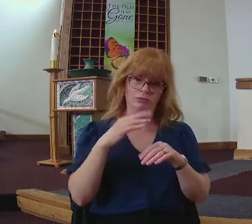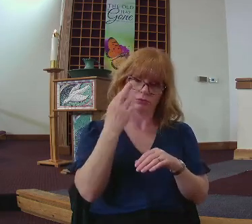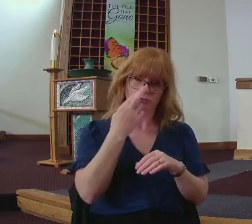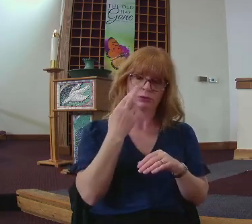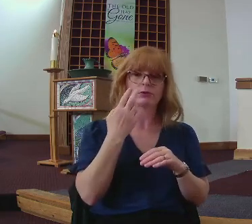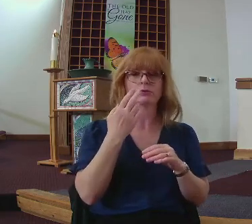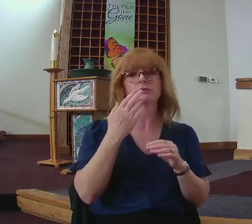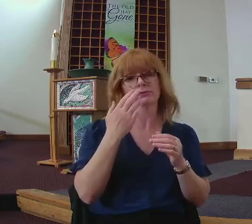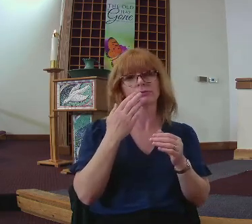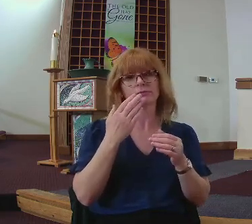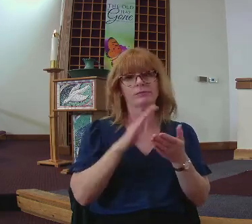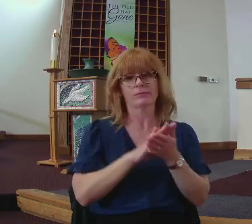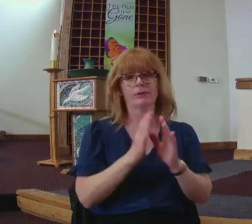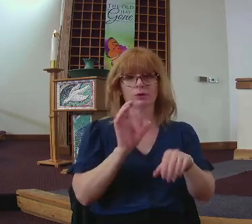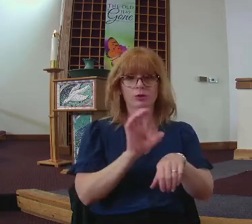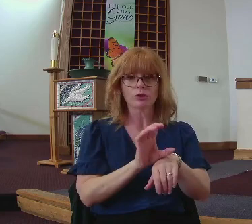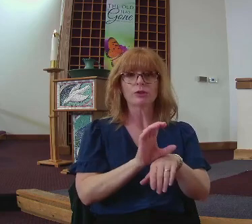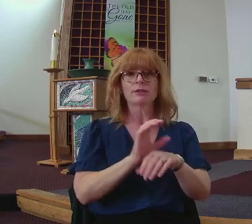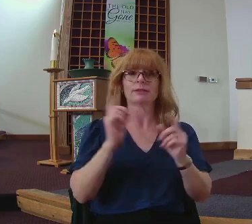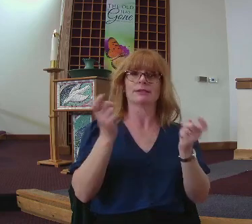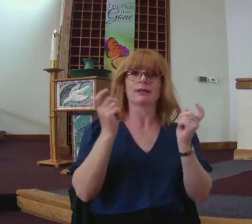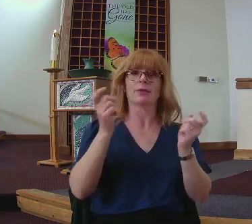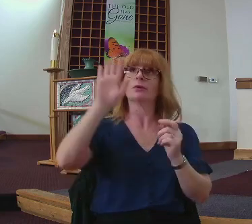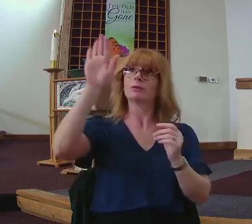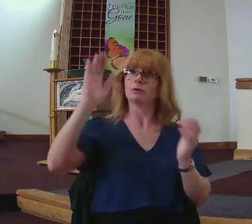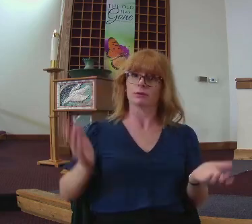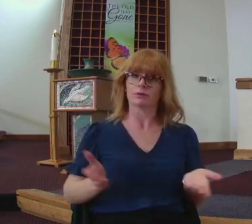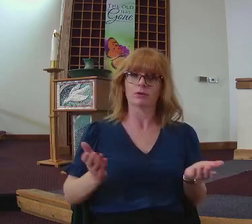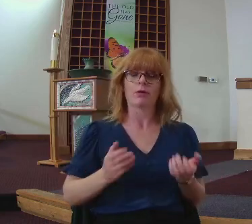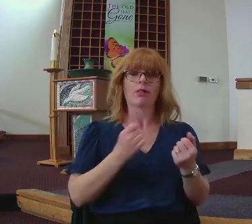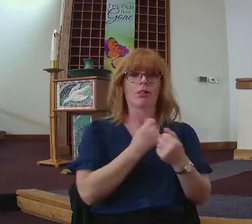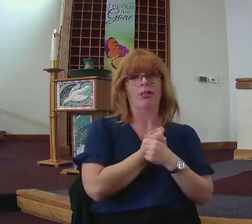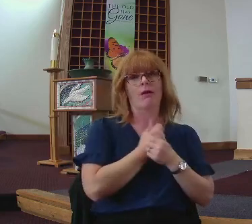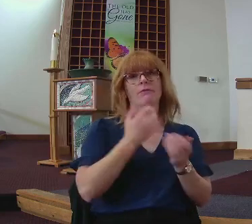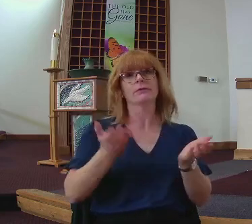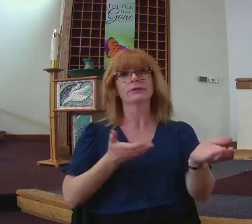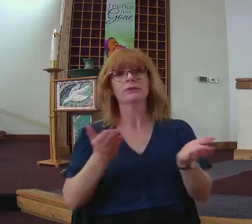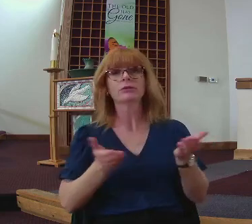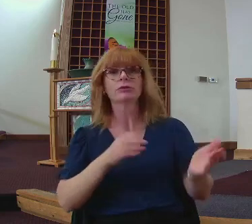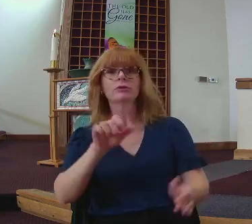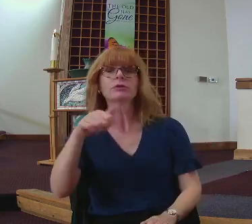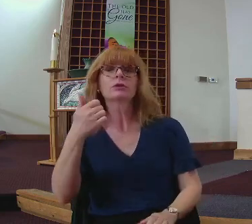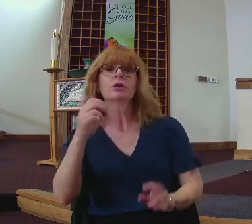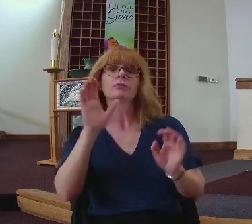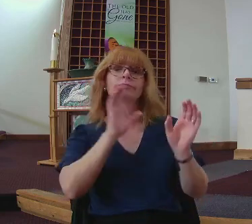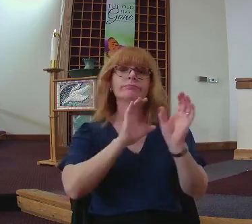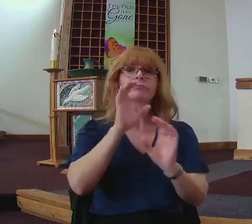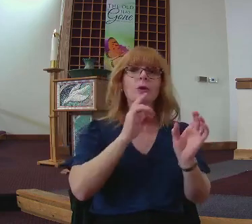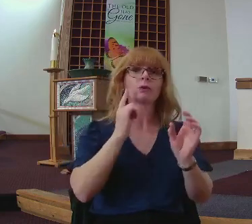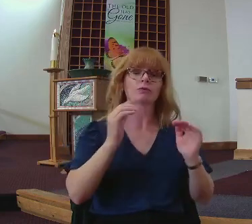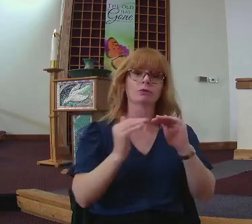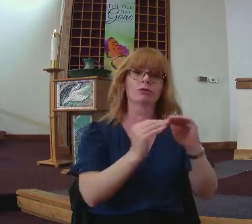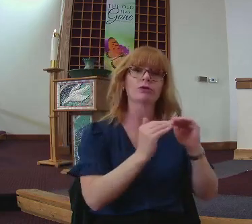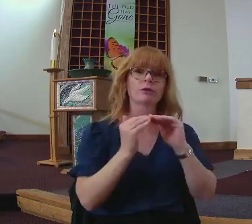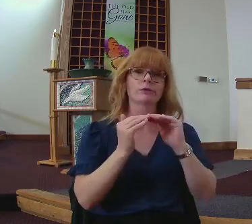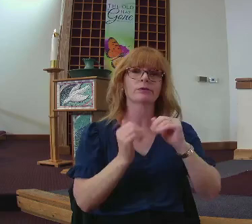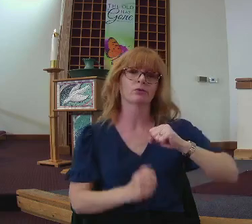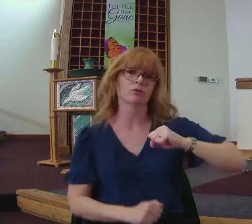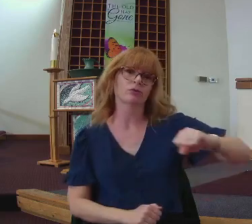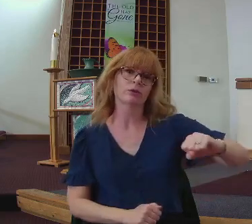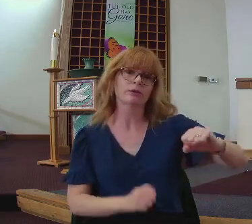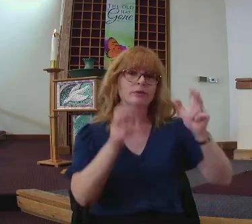celebrate God's presence, to love and serve others, to seek justice and resist